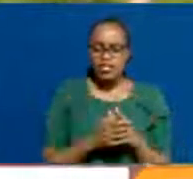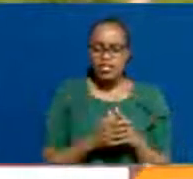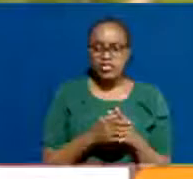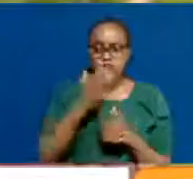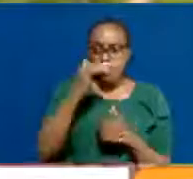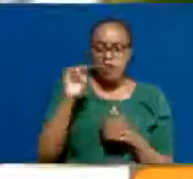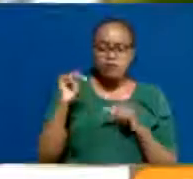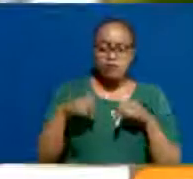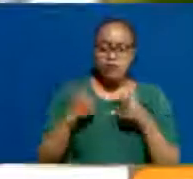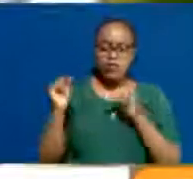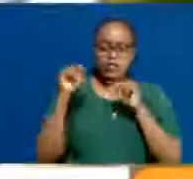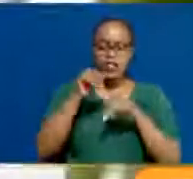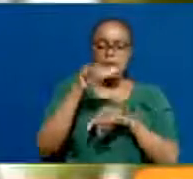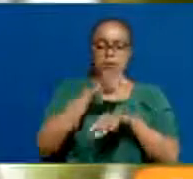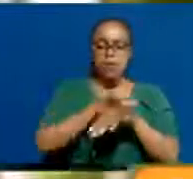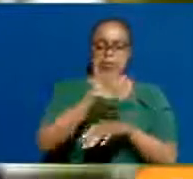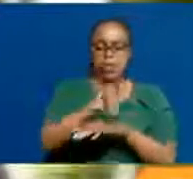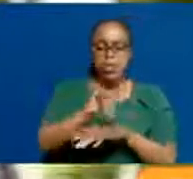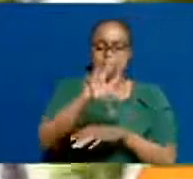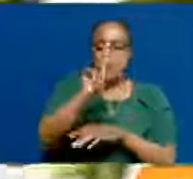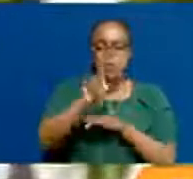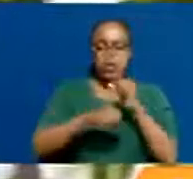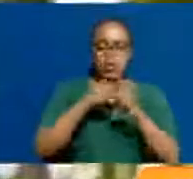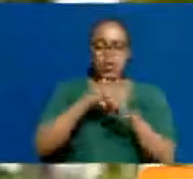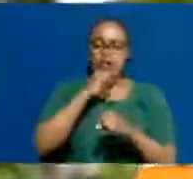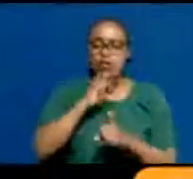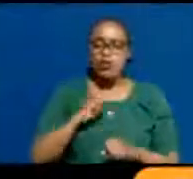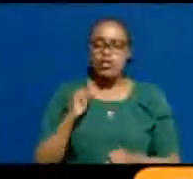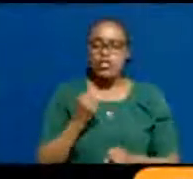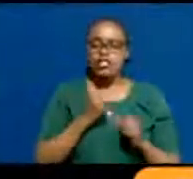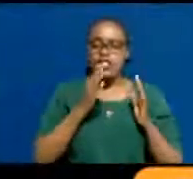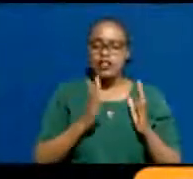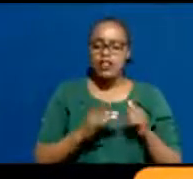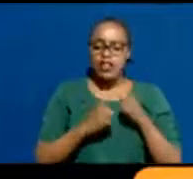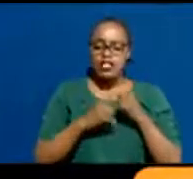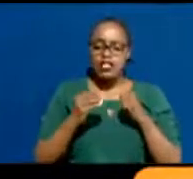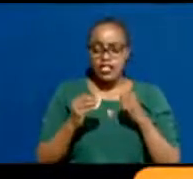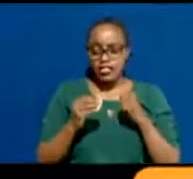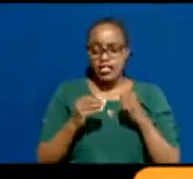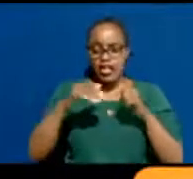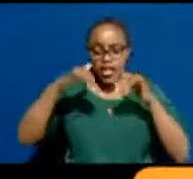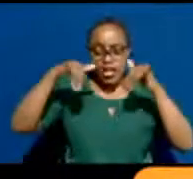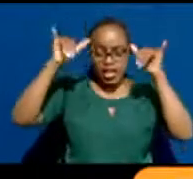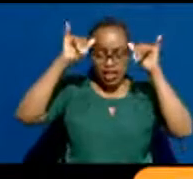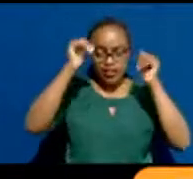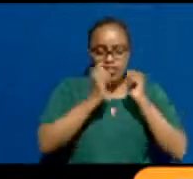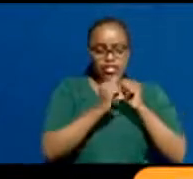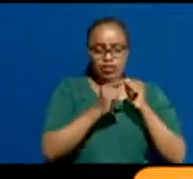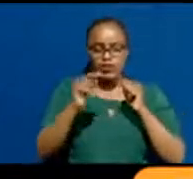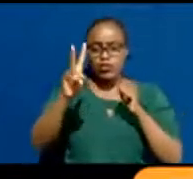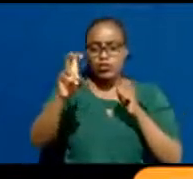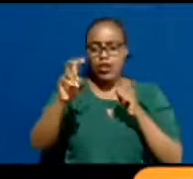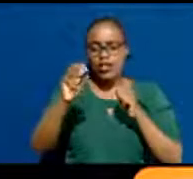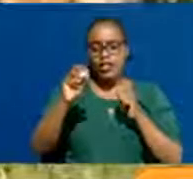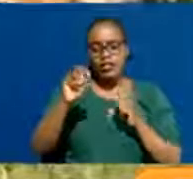nakuja na chukua. The 31-year-old senator bought the 60 cows, ranging from between 10 and 20,000